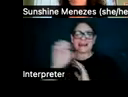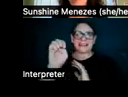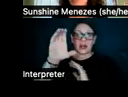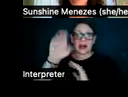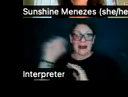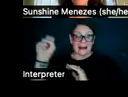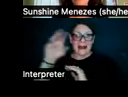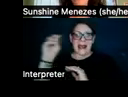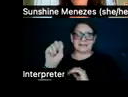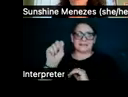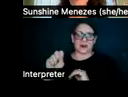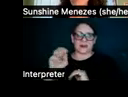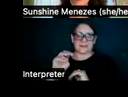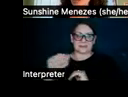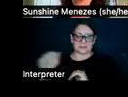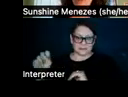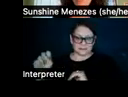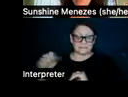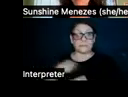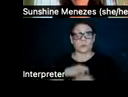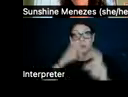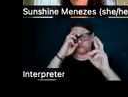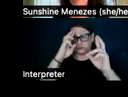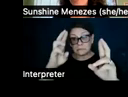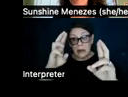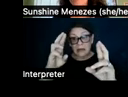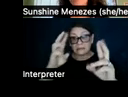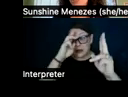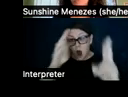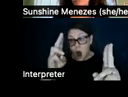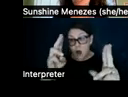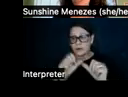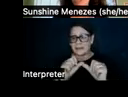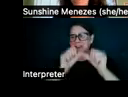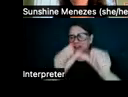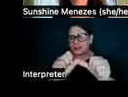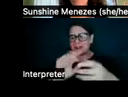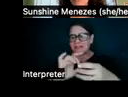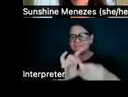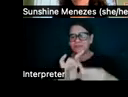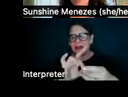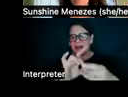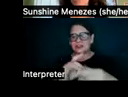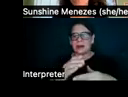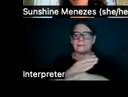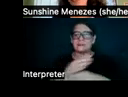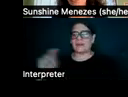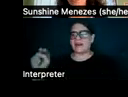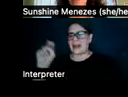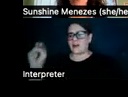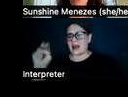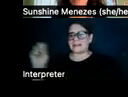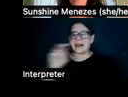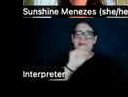southern Massachusetts. We honor and respect the enduring and continuing relationship between the Narragansett and